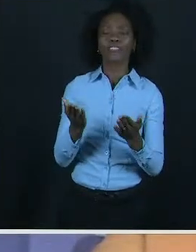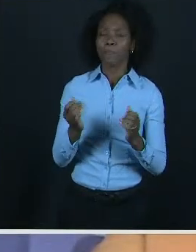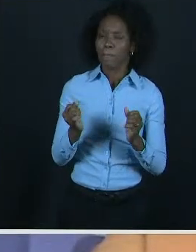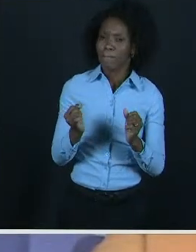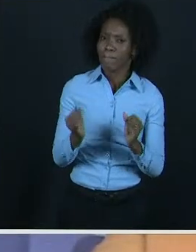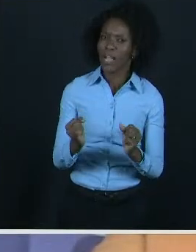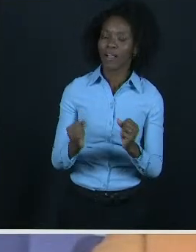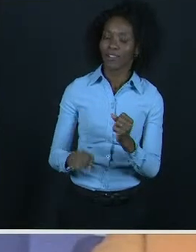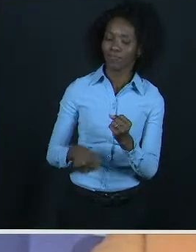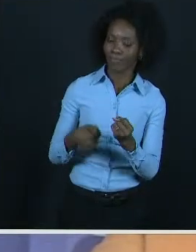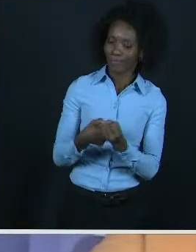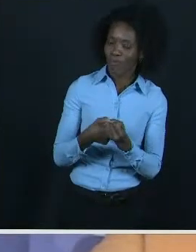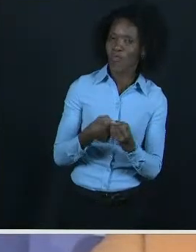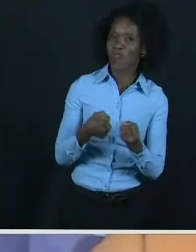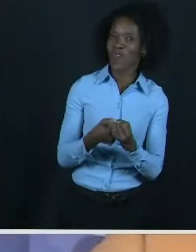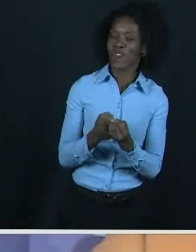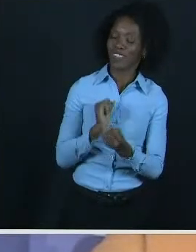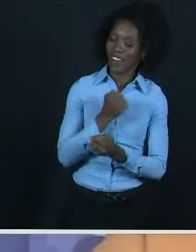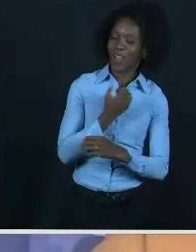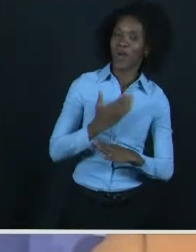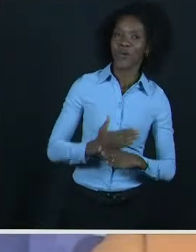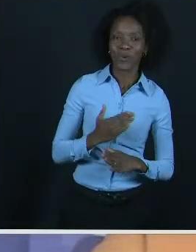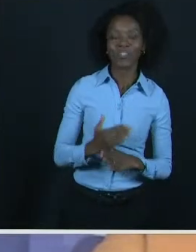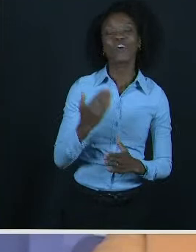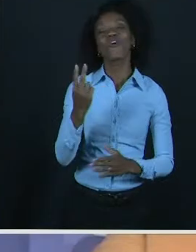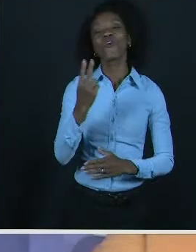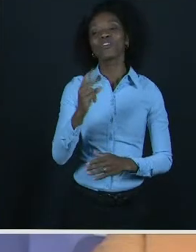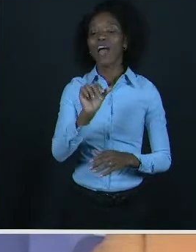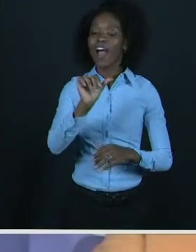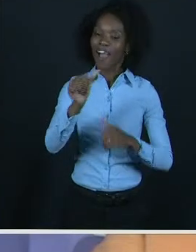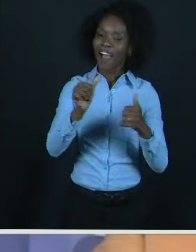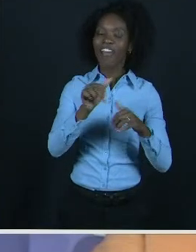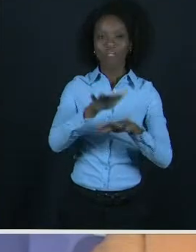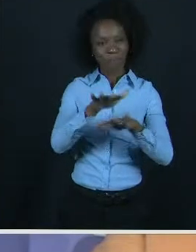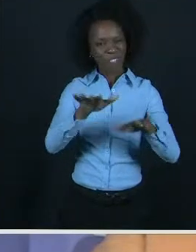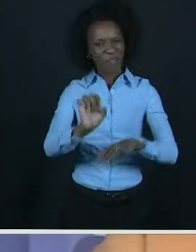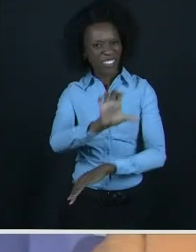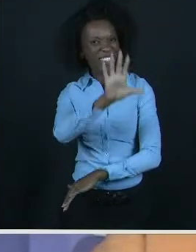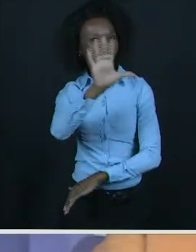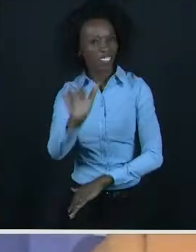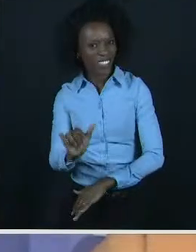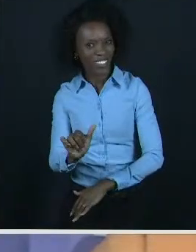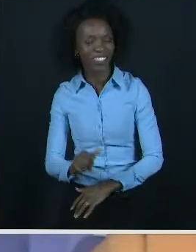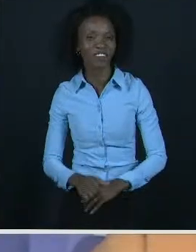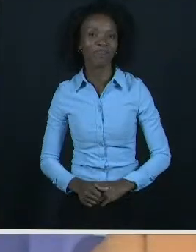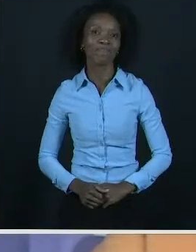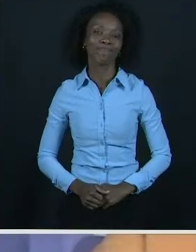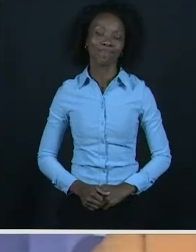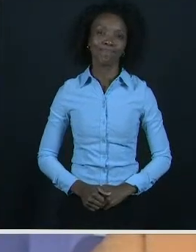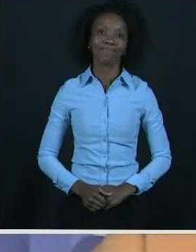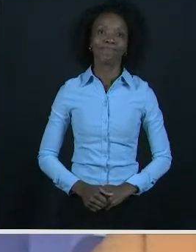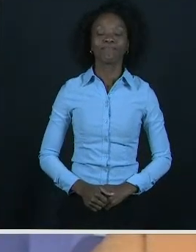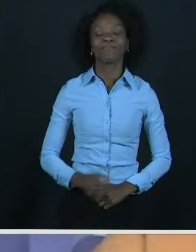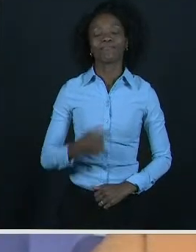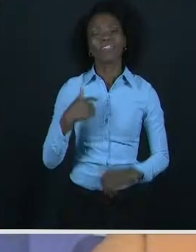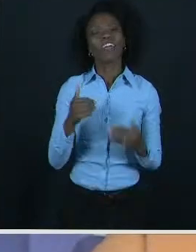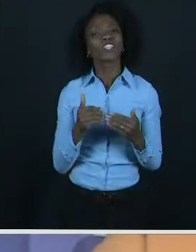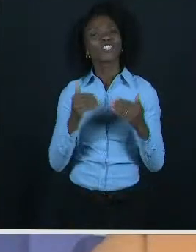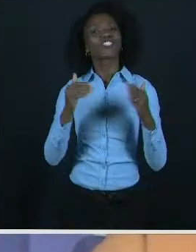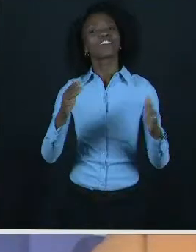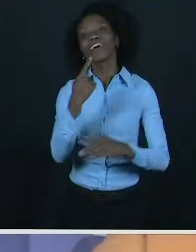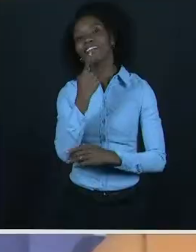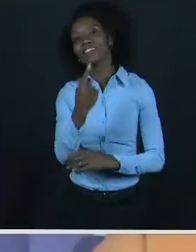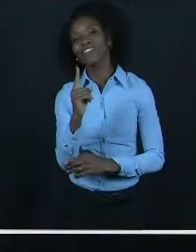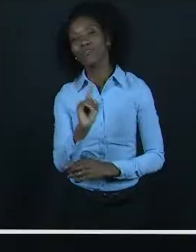support the work that we do, and fellow South Africans. I'd like to start off by